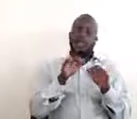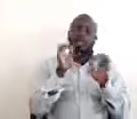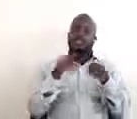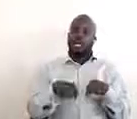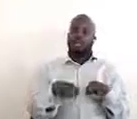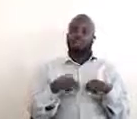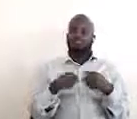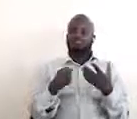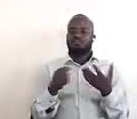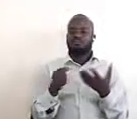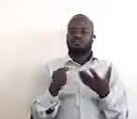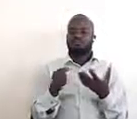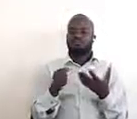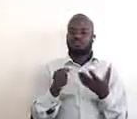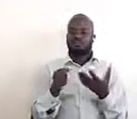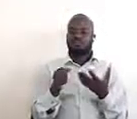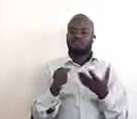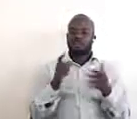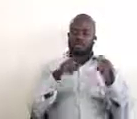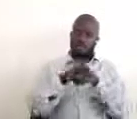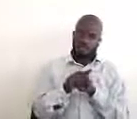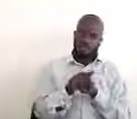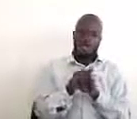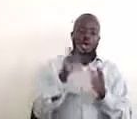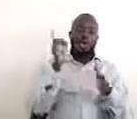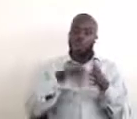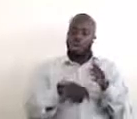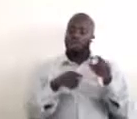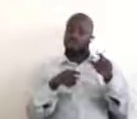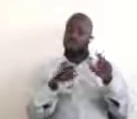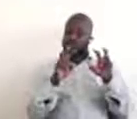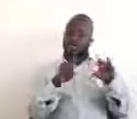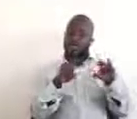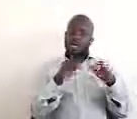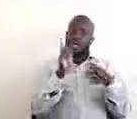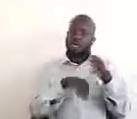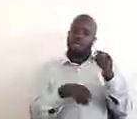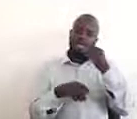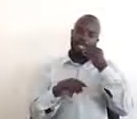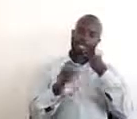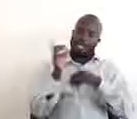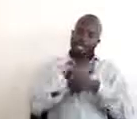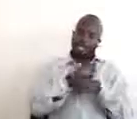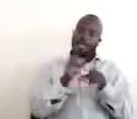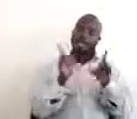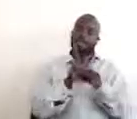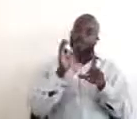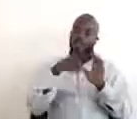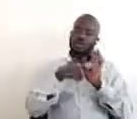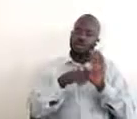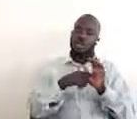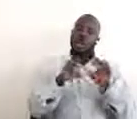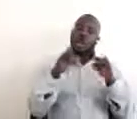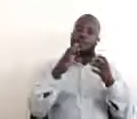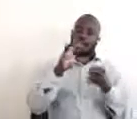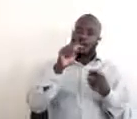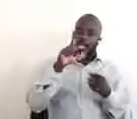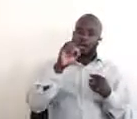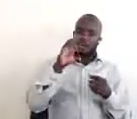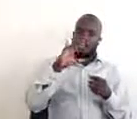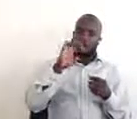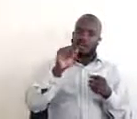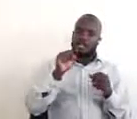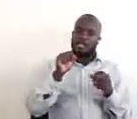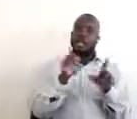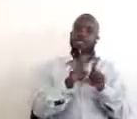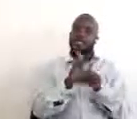tool, and you can punch in what it is that you eat in a day, and they will tell you how many calories